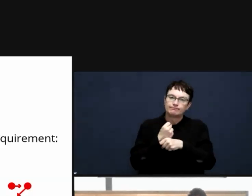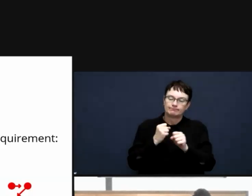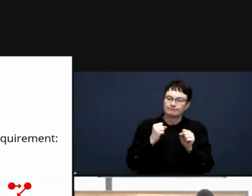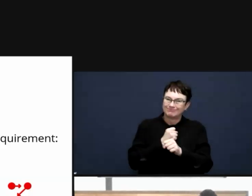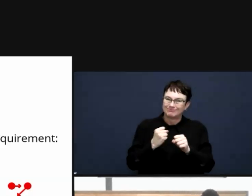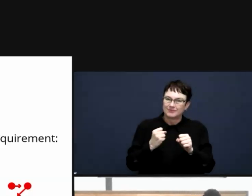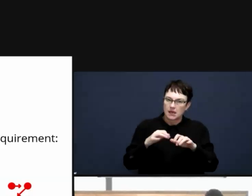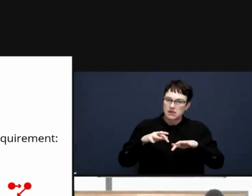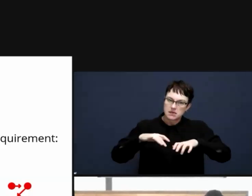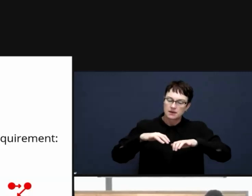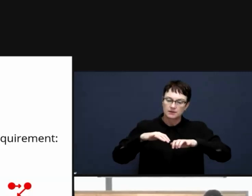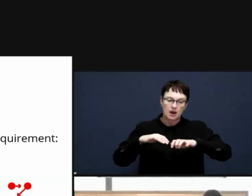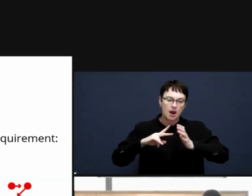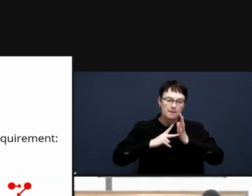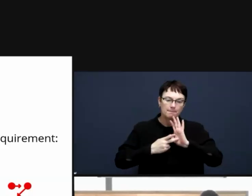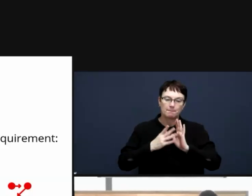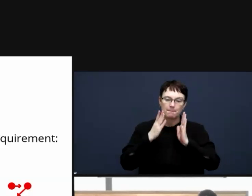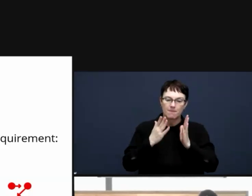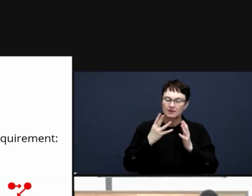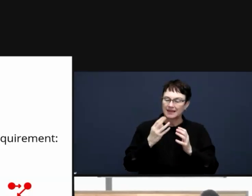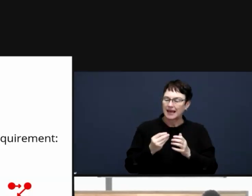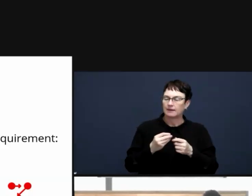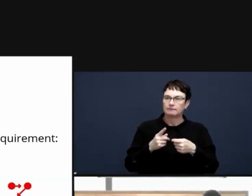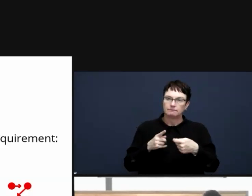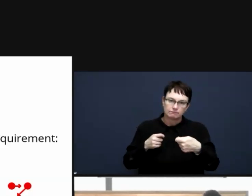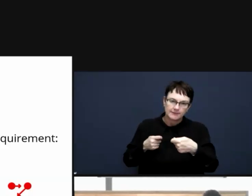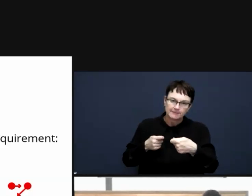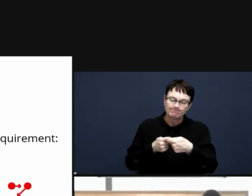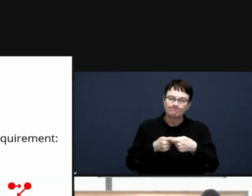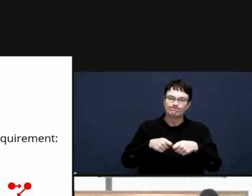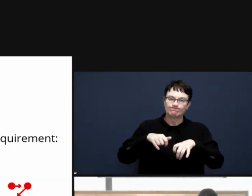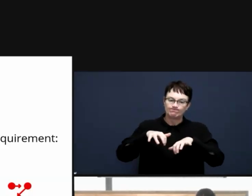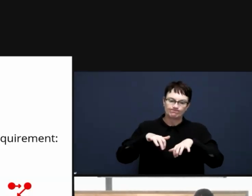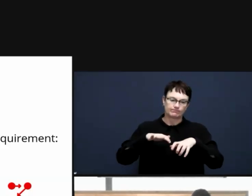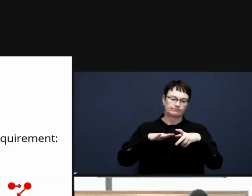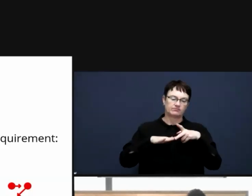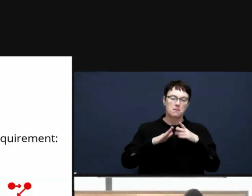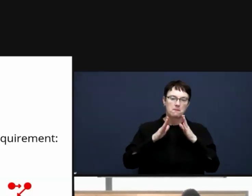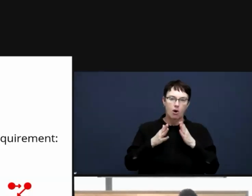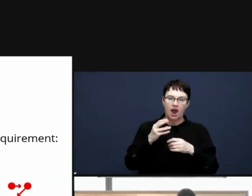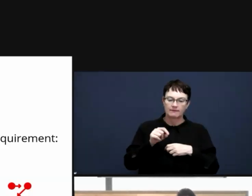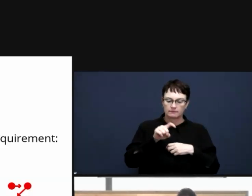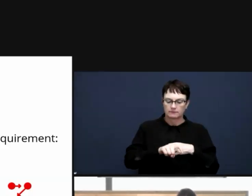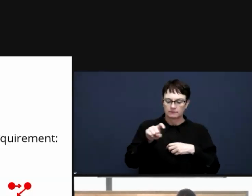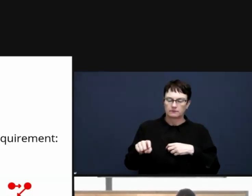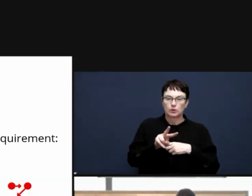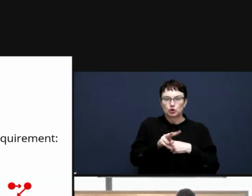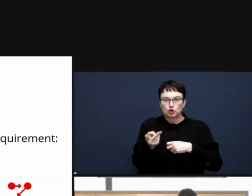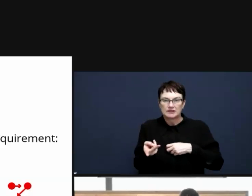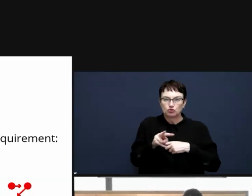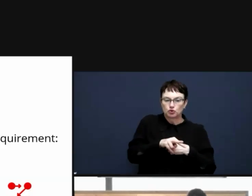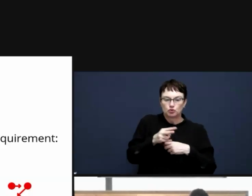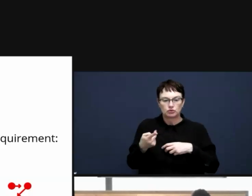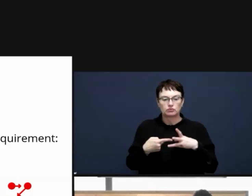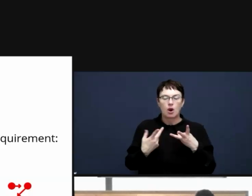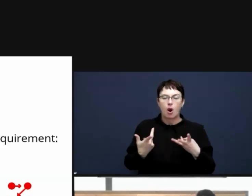switch control is working, that voice control is working. And the requirements connected to that is that the keyboard interface is working, that there's